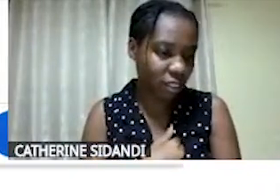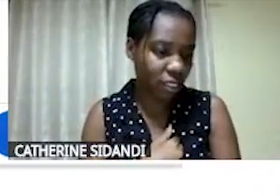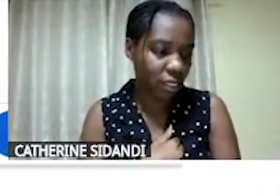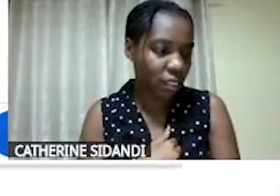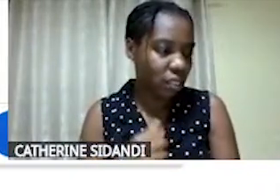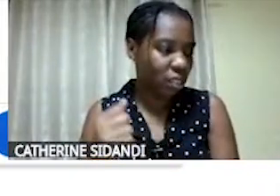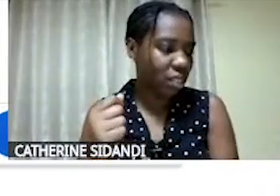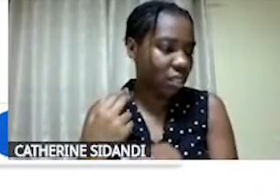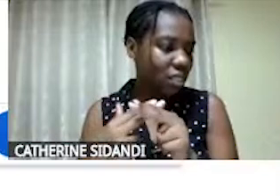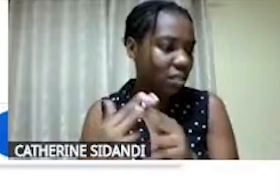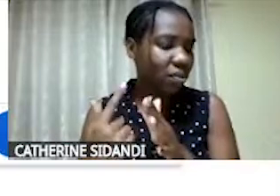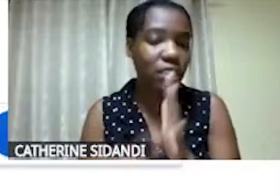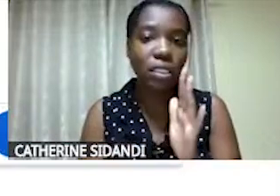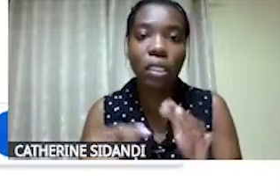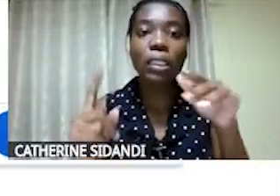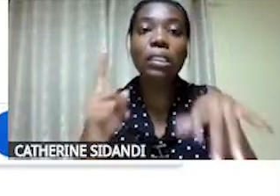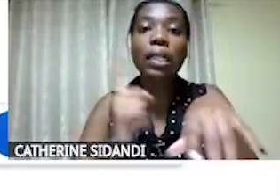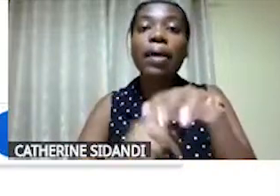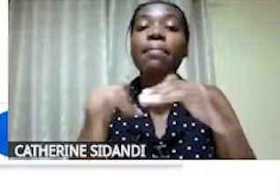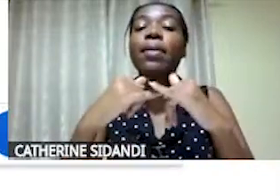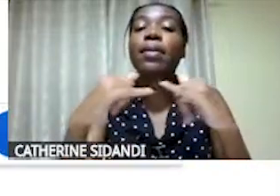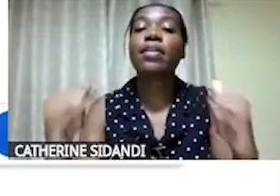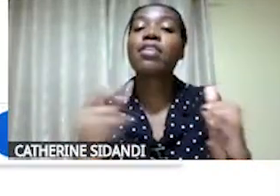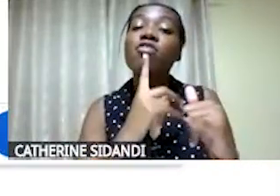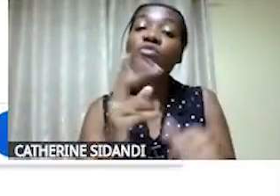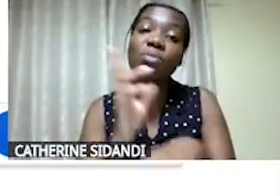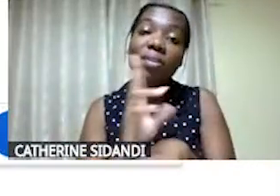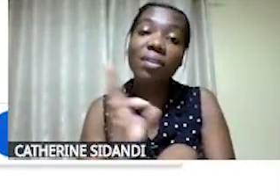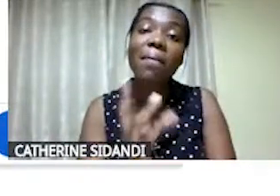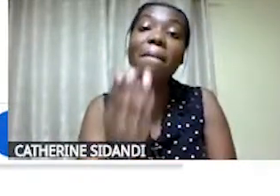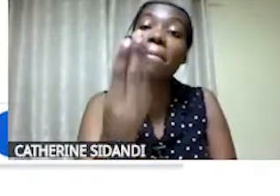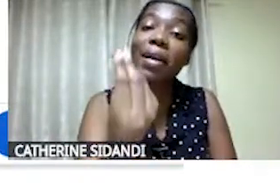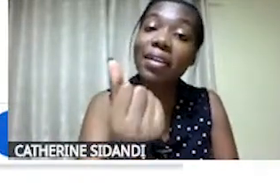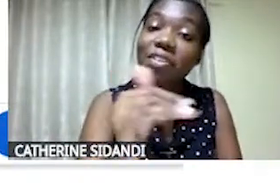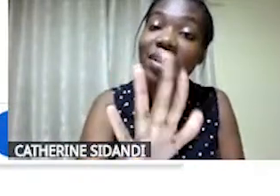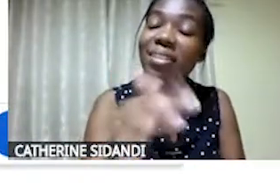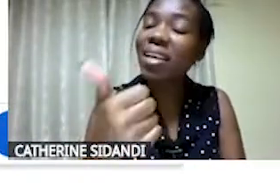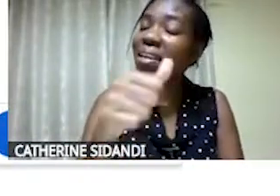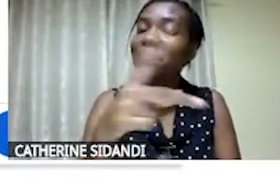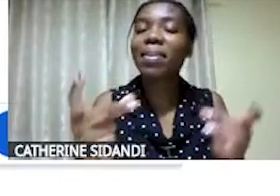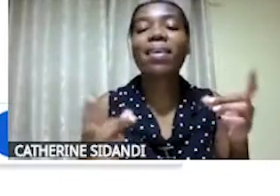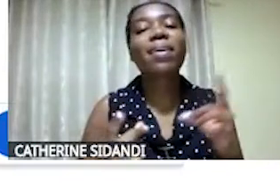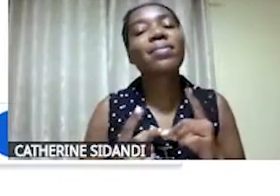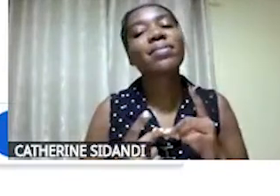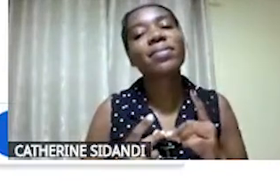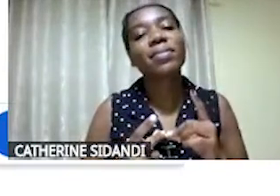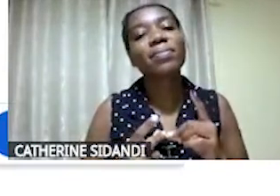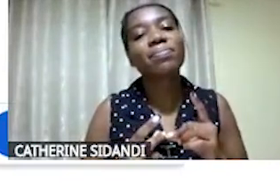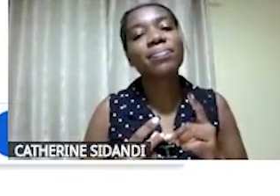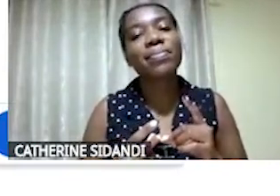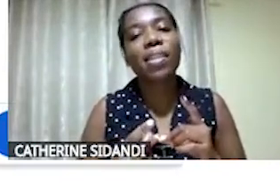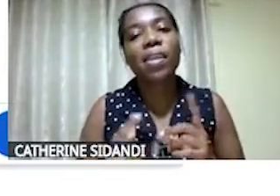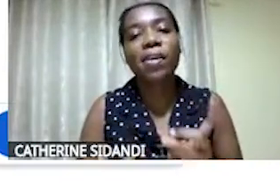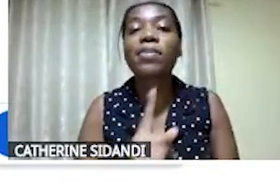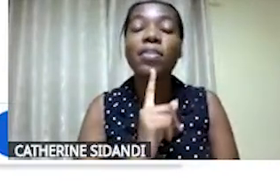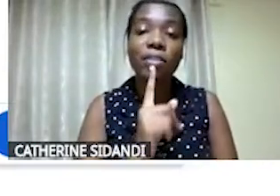called? Taglines, yeah, was your money anywhere. That was a tagline that they use. So they